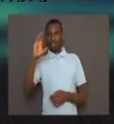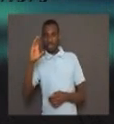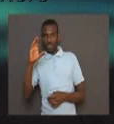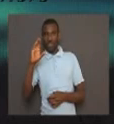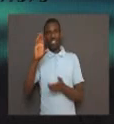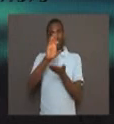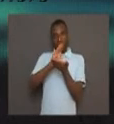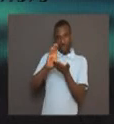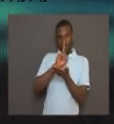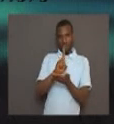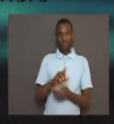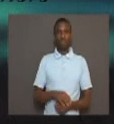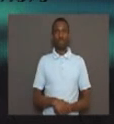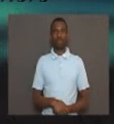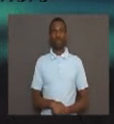LC circuit.